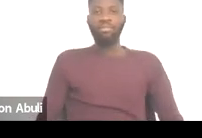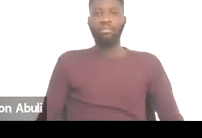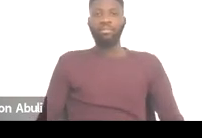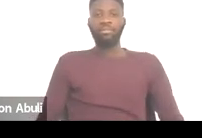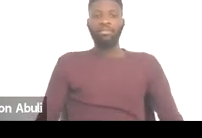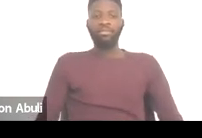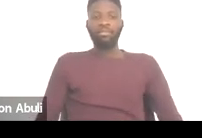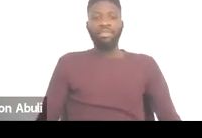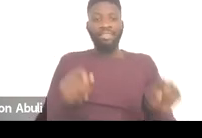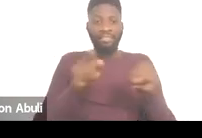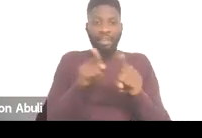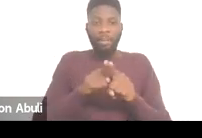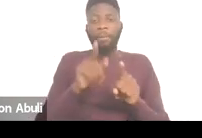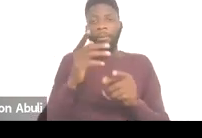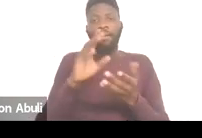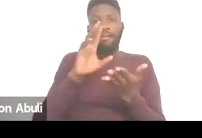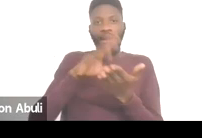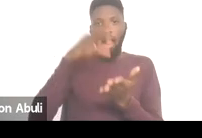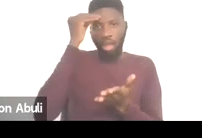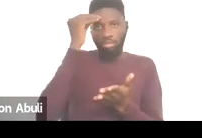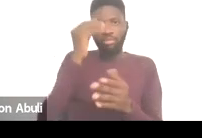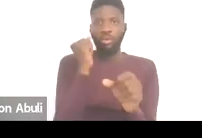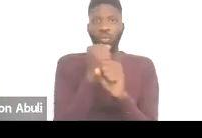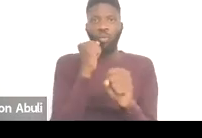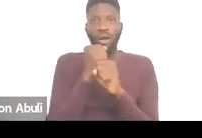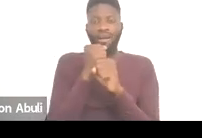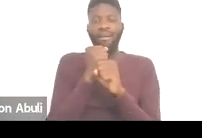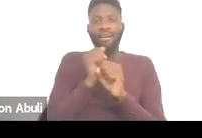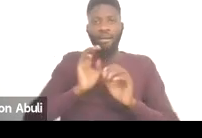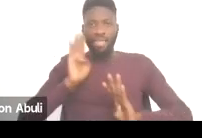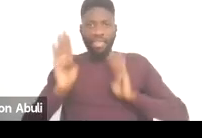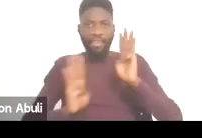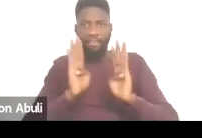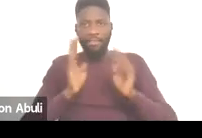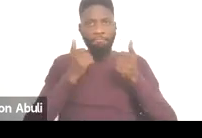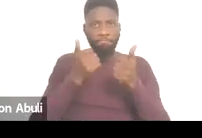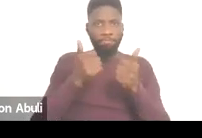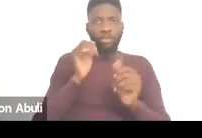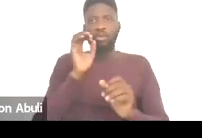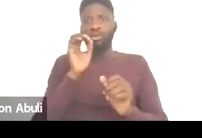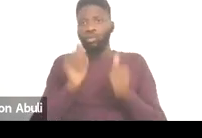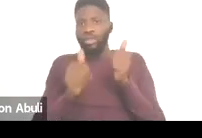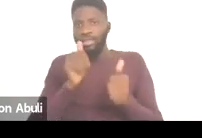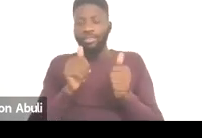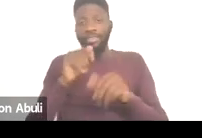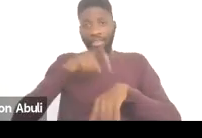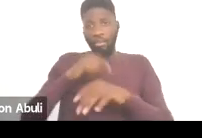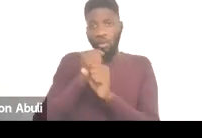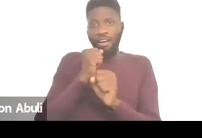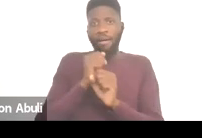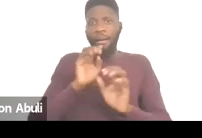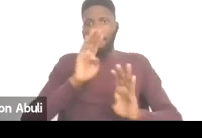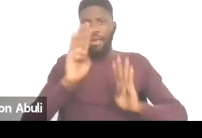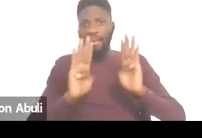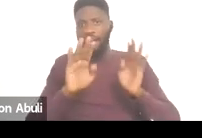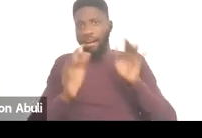We'll also look at work etiquette. How do you behave at work? How do you